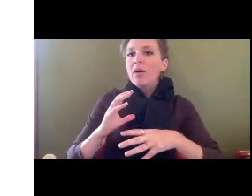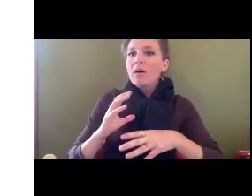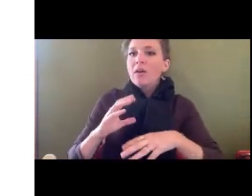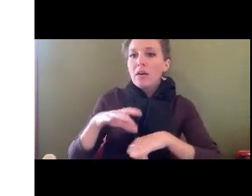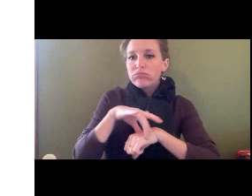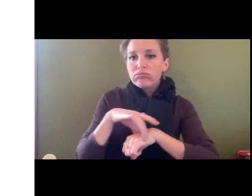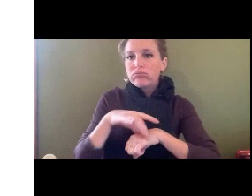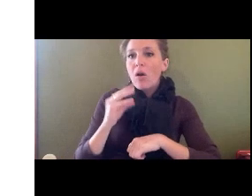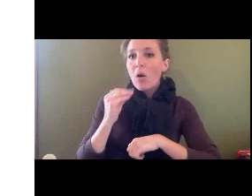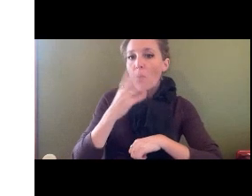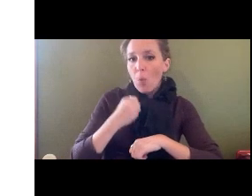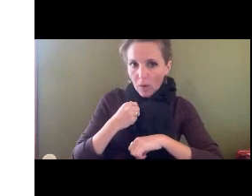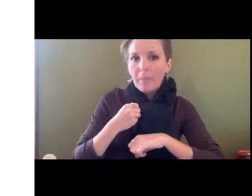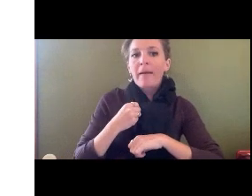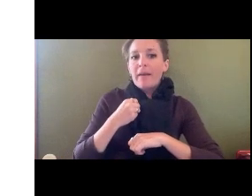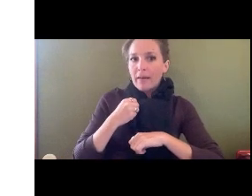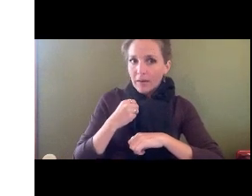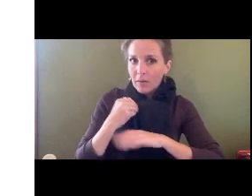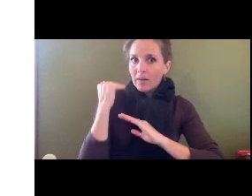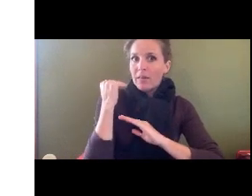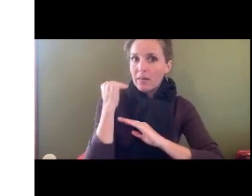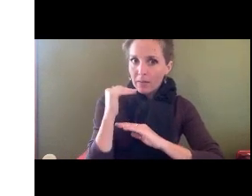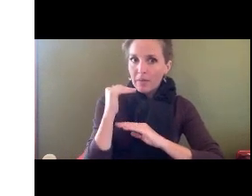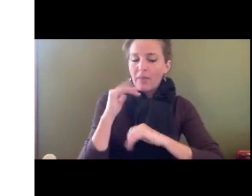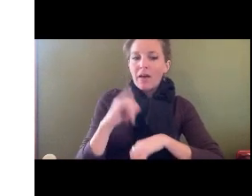important because it's